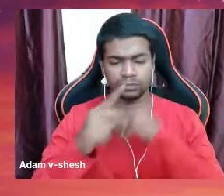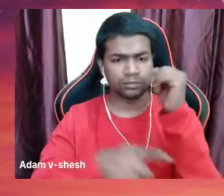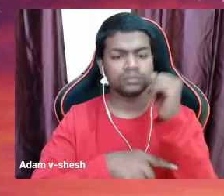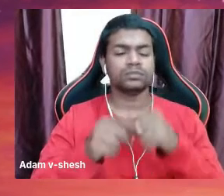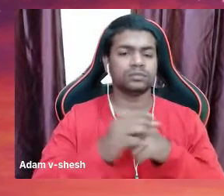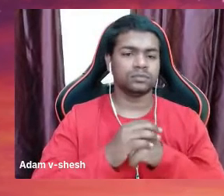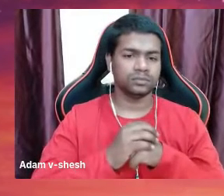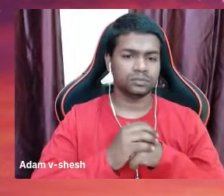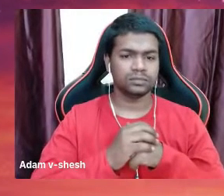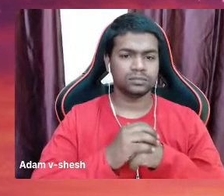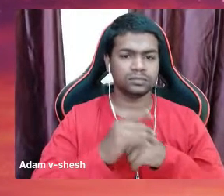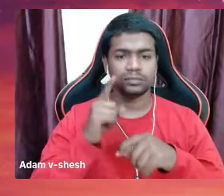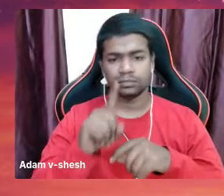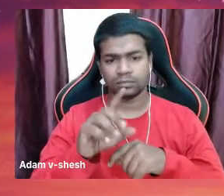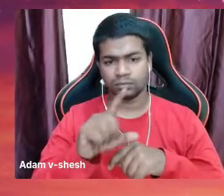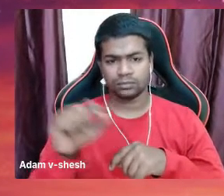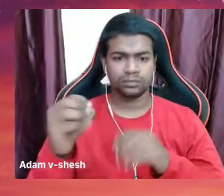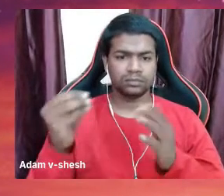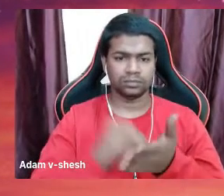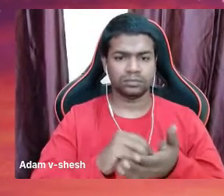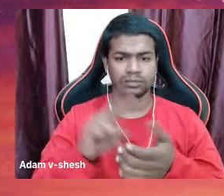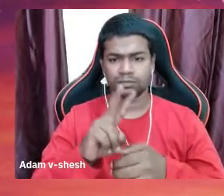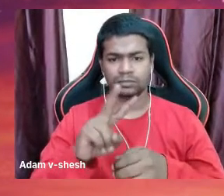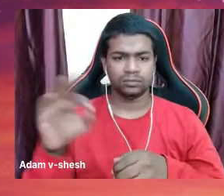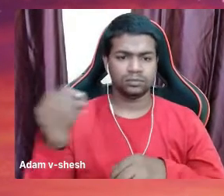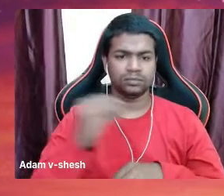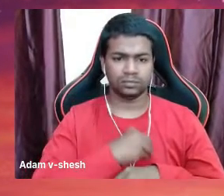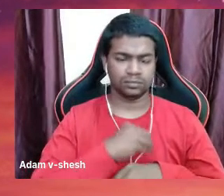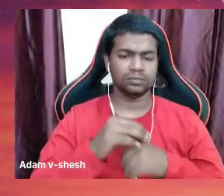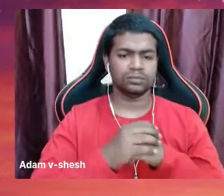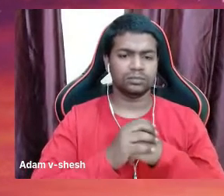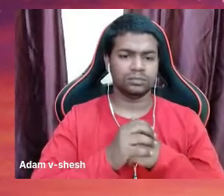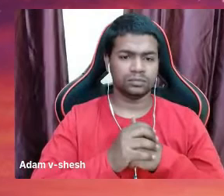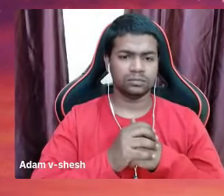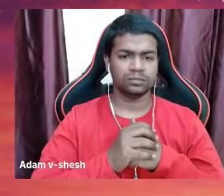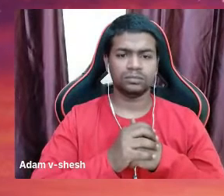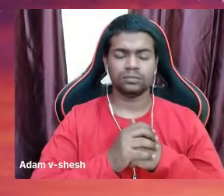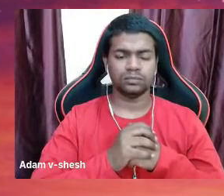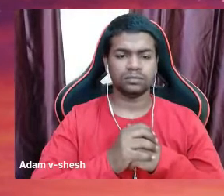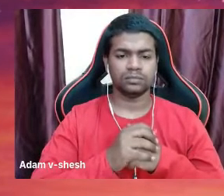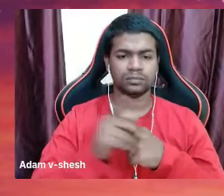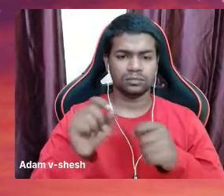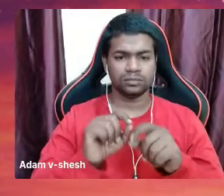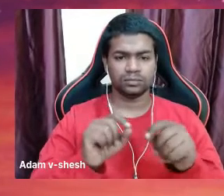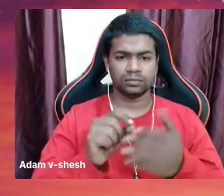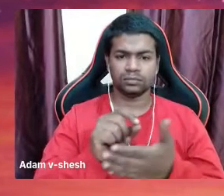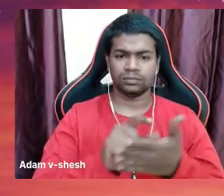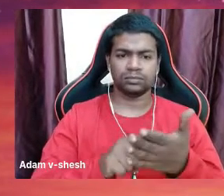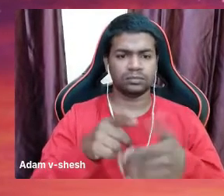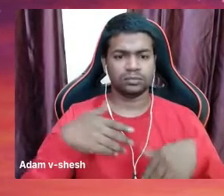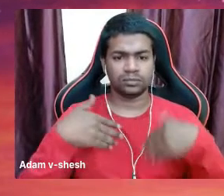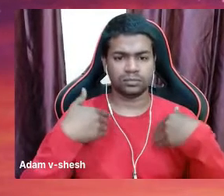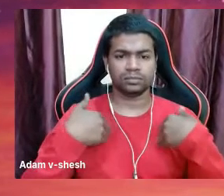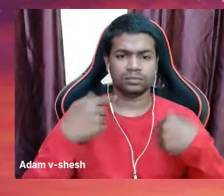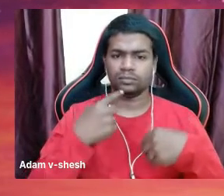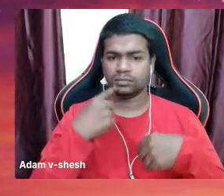is like, if you put in 100 rupees, you got 200 rupees out in the end. It wasn't just a paper gain and you got happy just